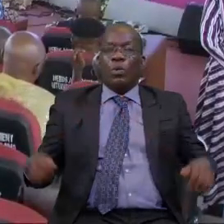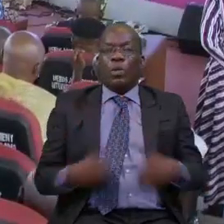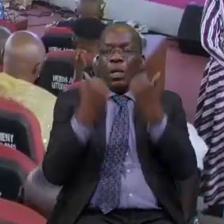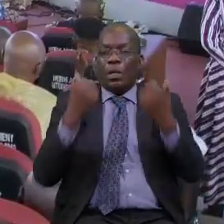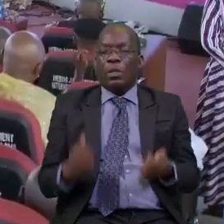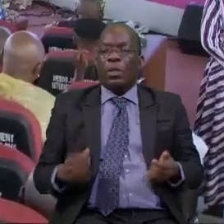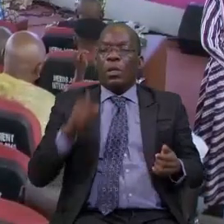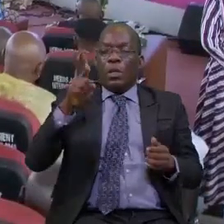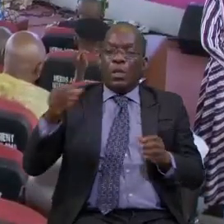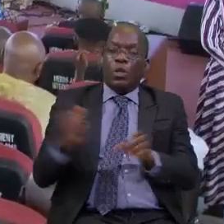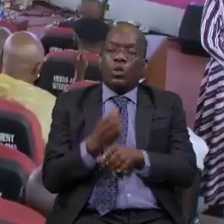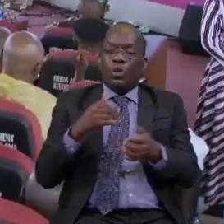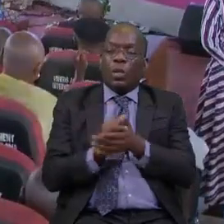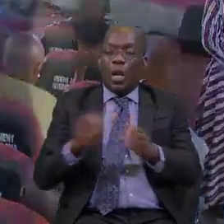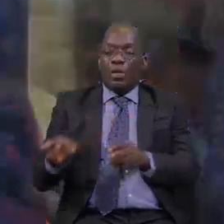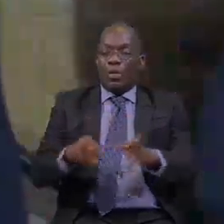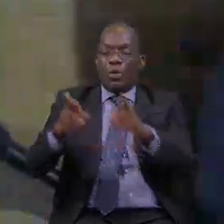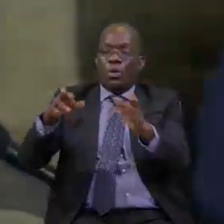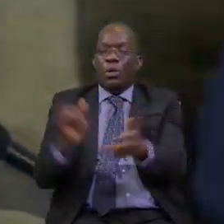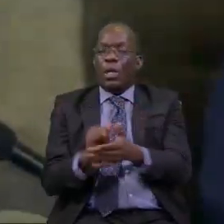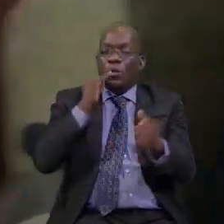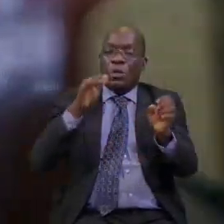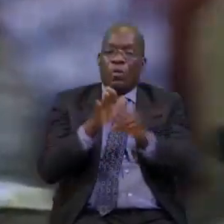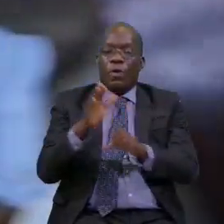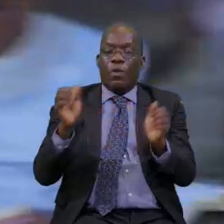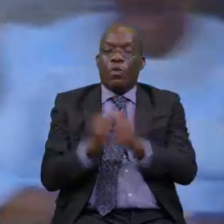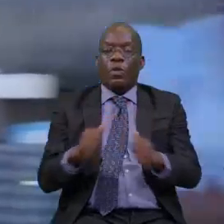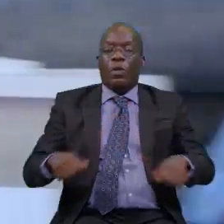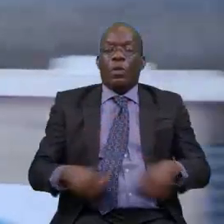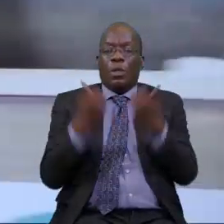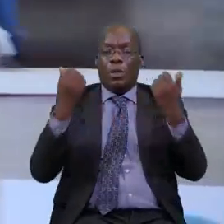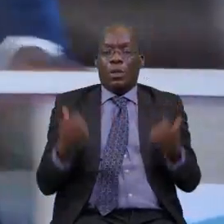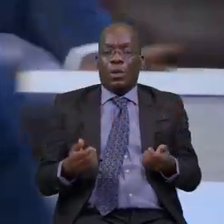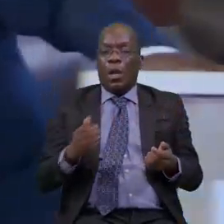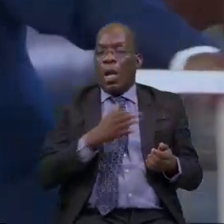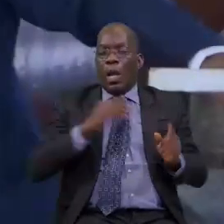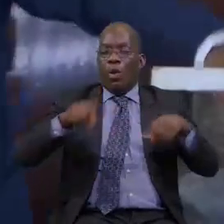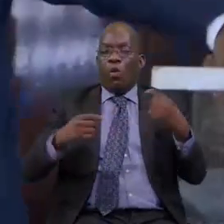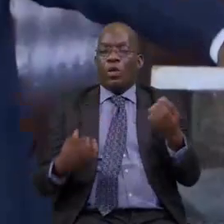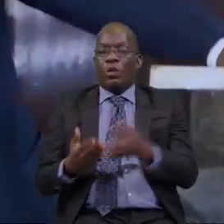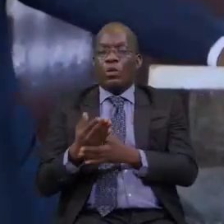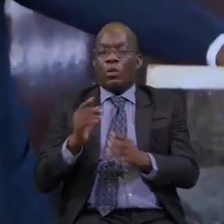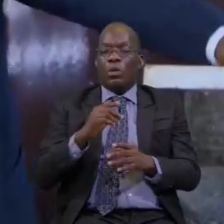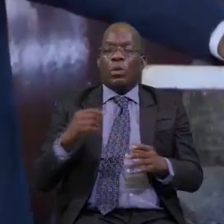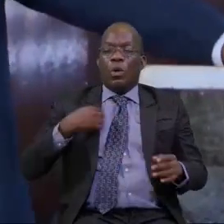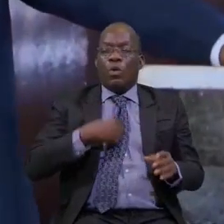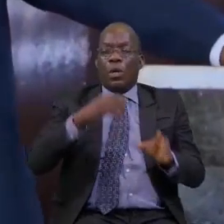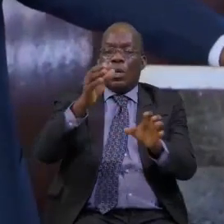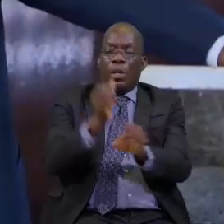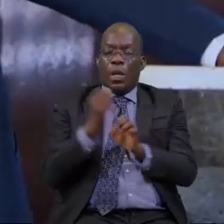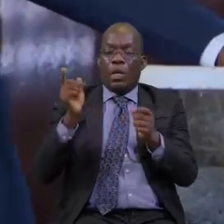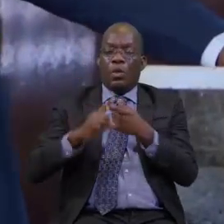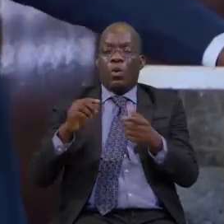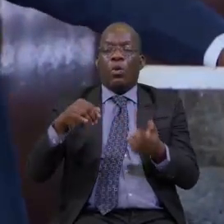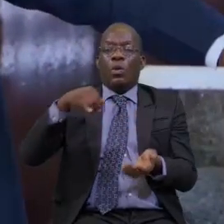that is filled with challenges and thorns we go through, and we get to what the Lord has ordained